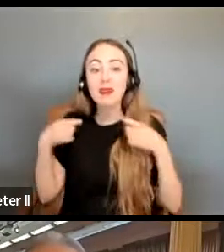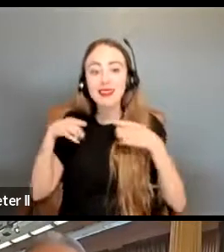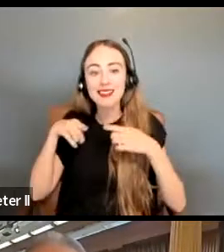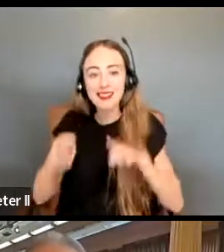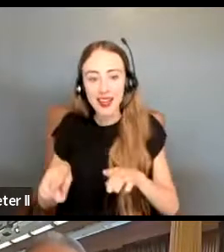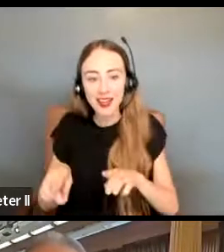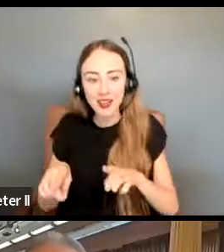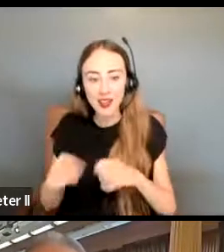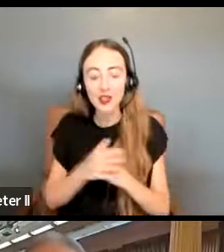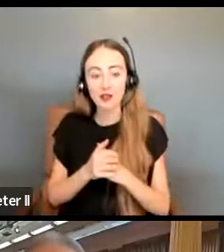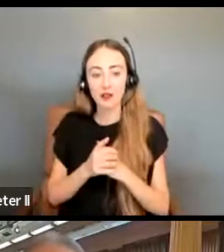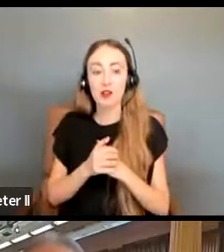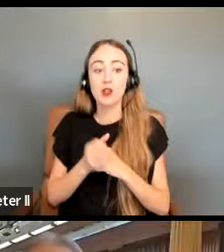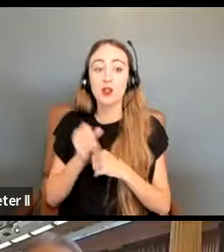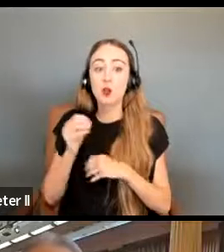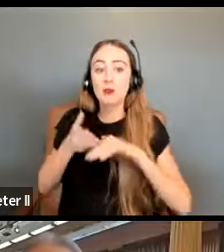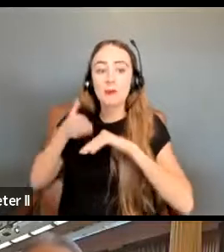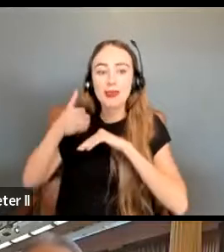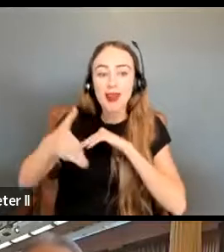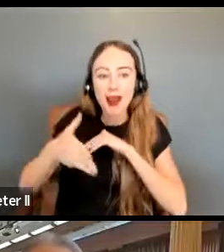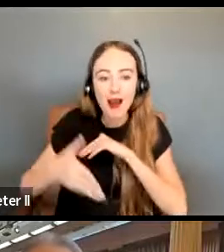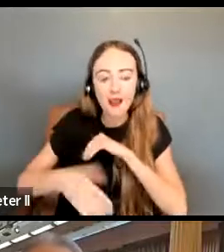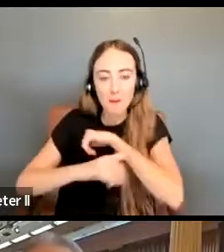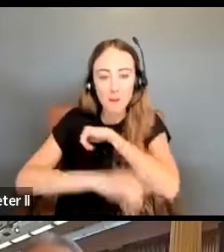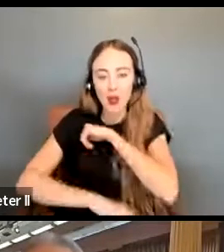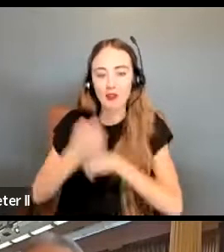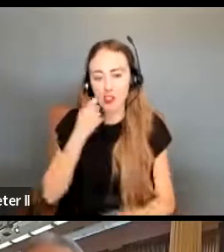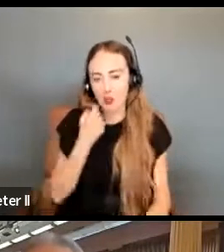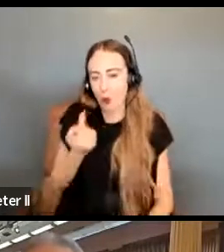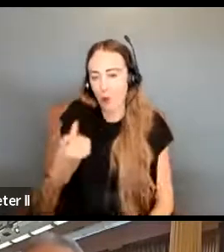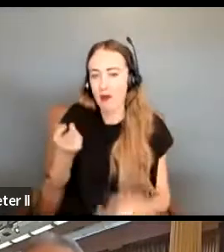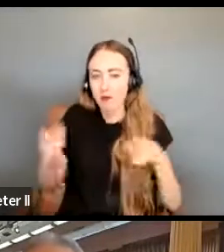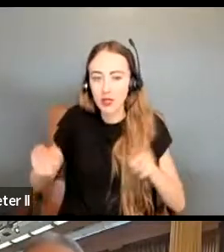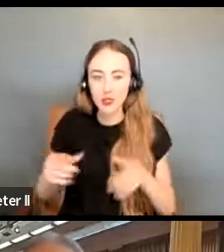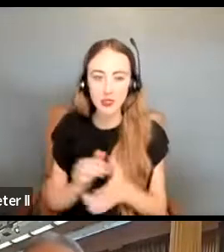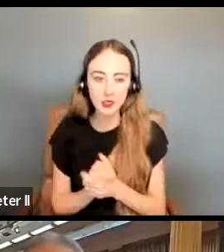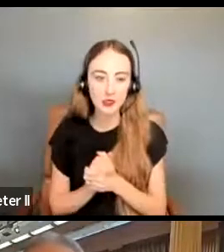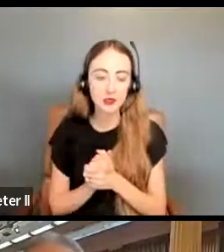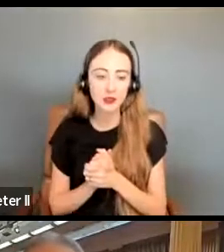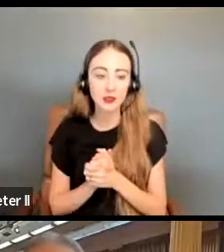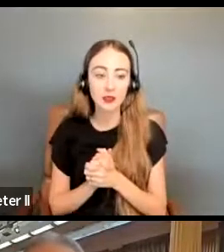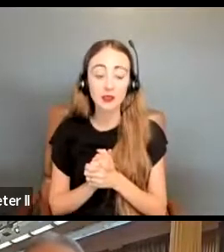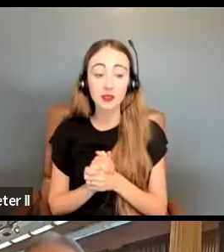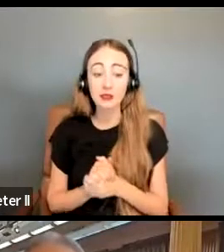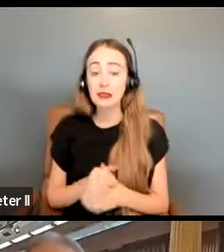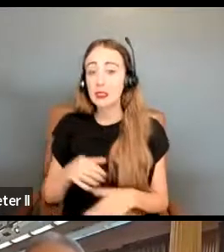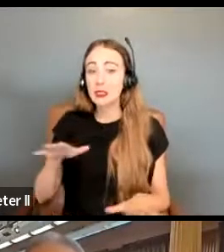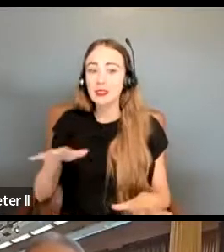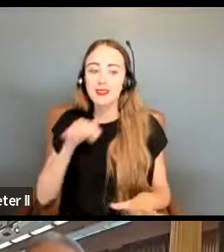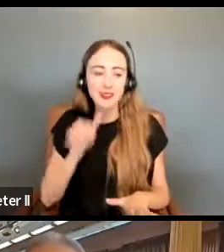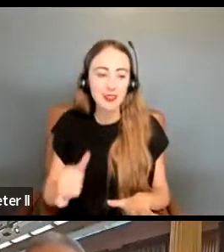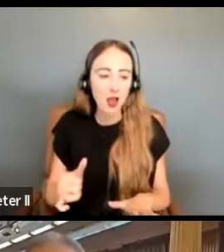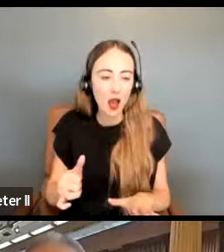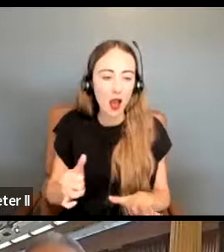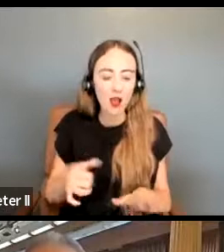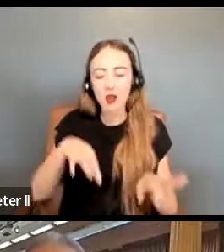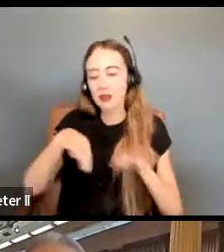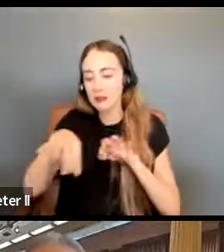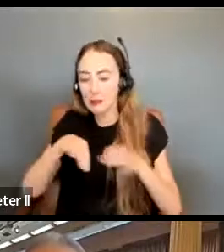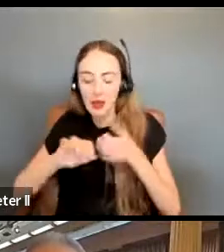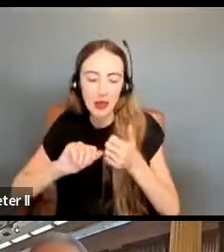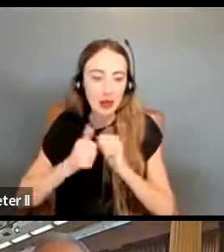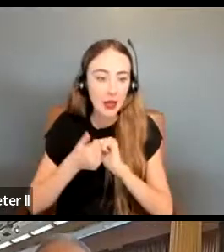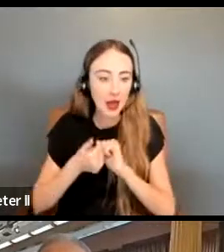they extend well beyond a penalty for just one offense alone. And it fails to understand and doesn't explain how various criminal penalty